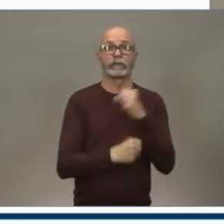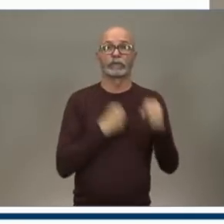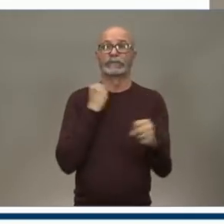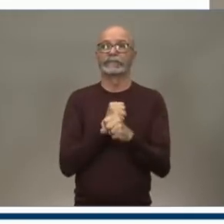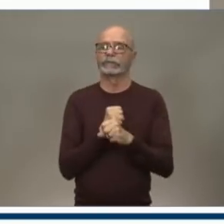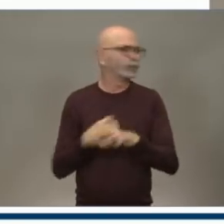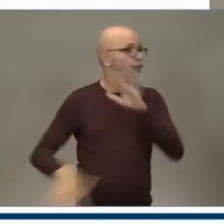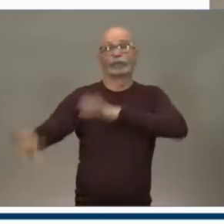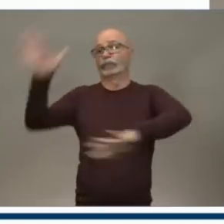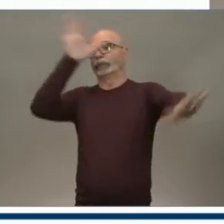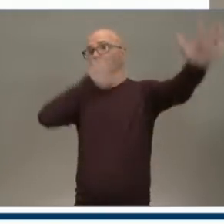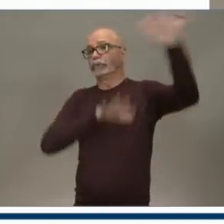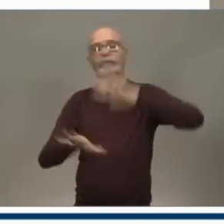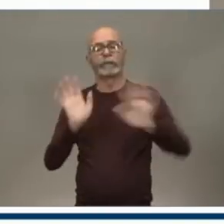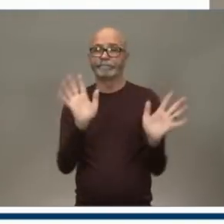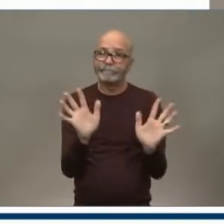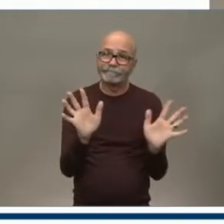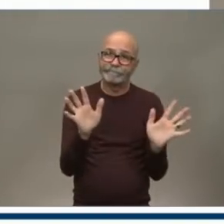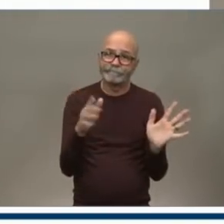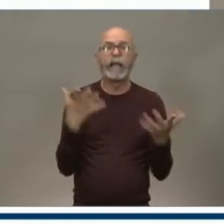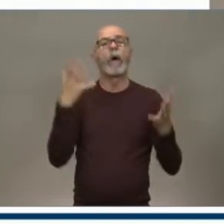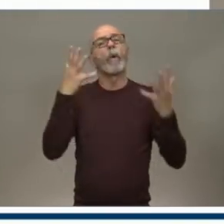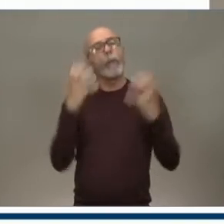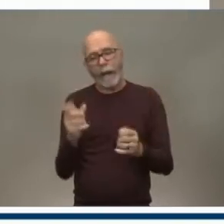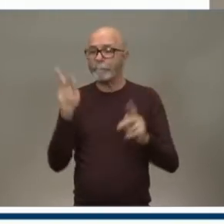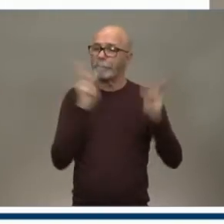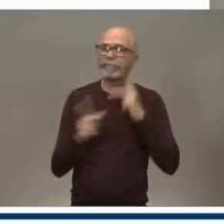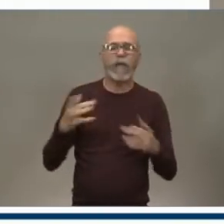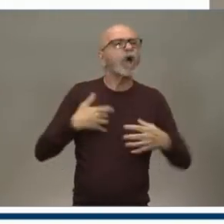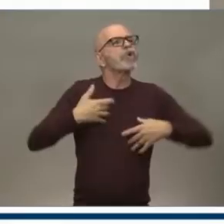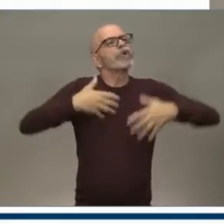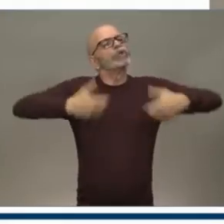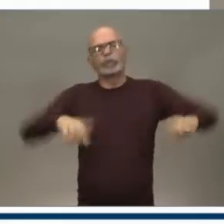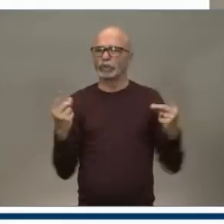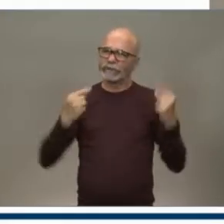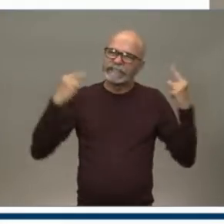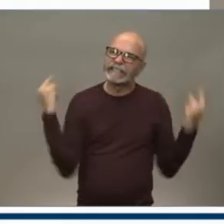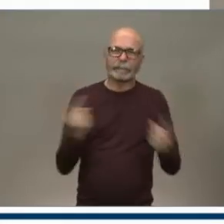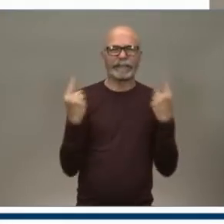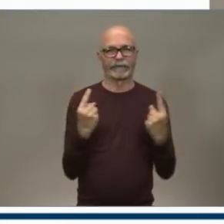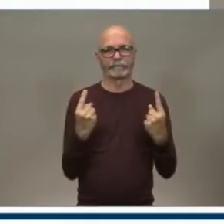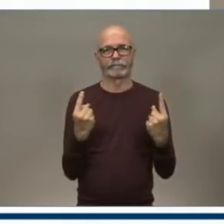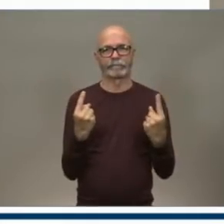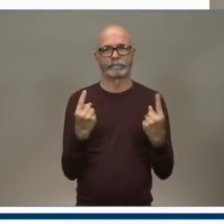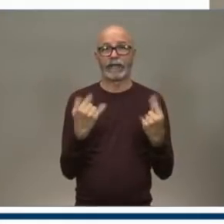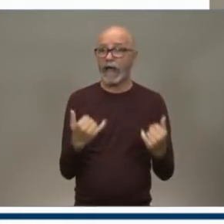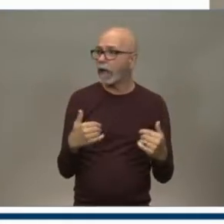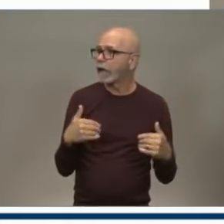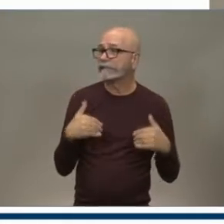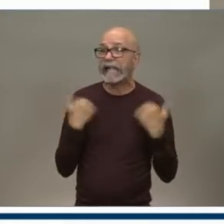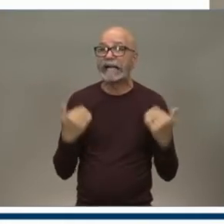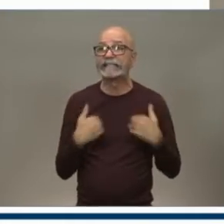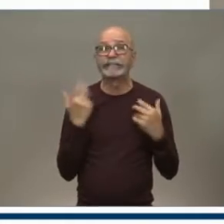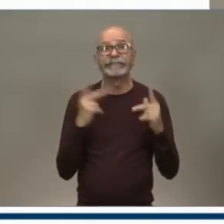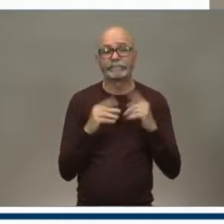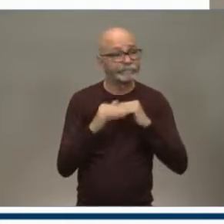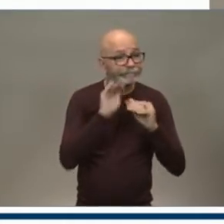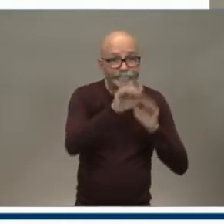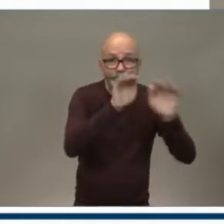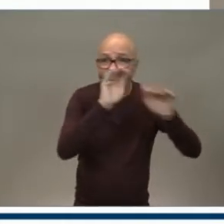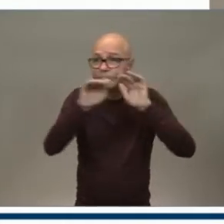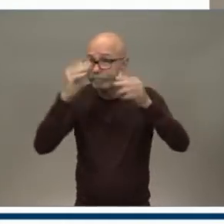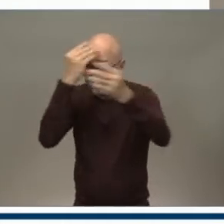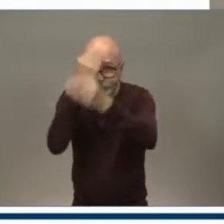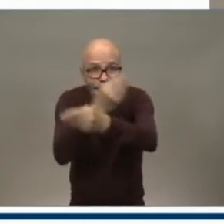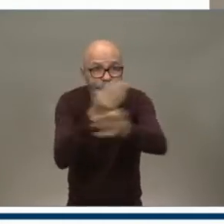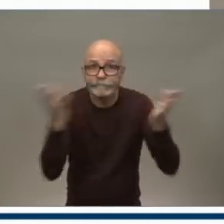a way to have some normal social life. But I'm going to appeal to young people directly that you are important